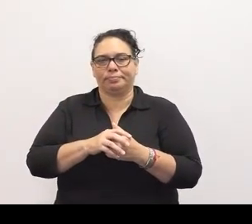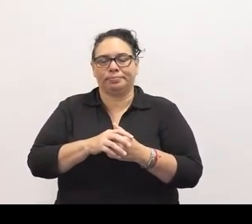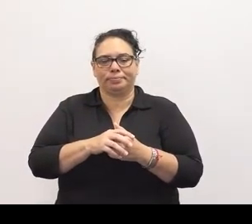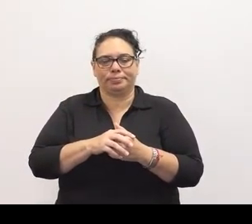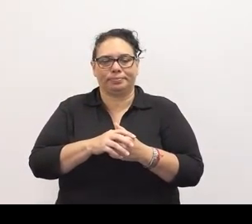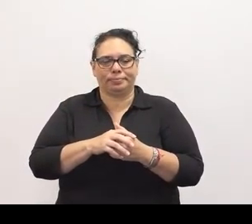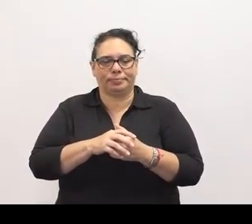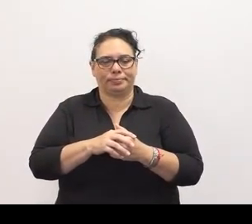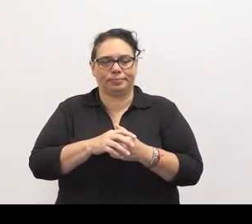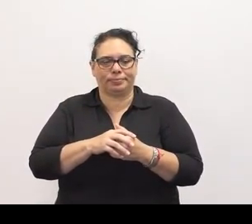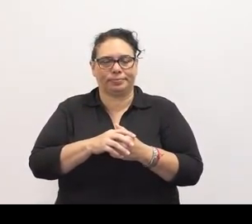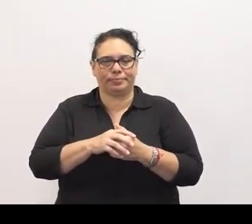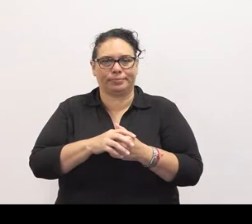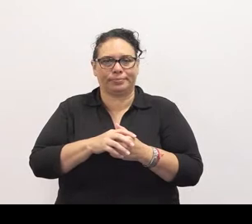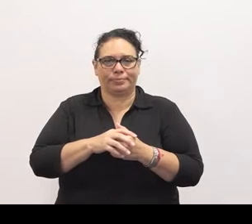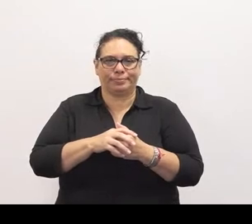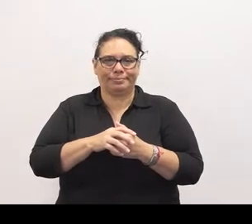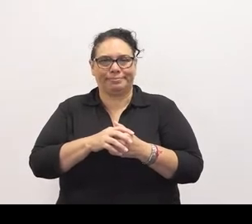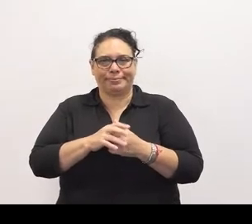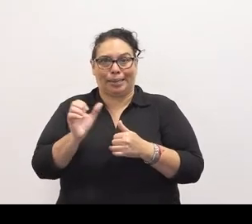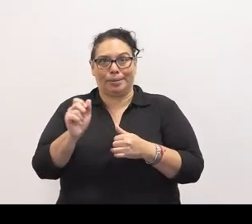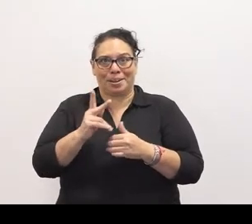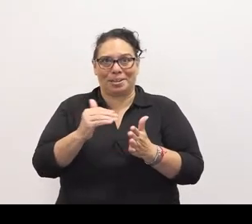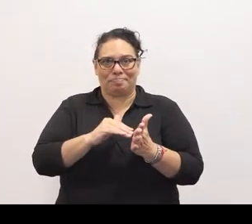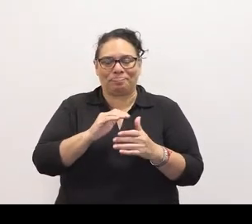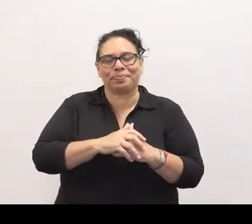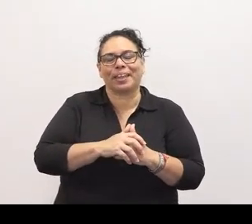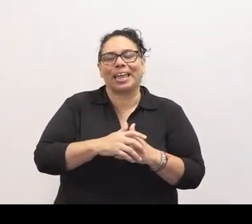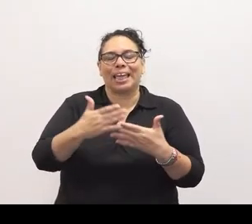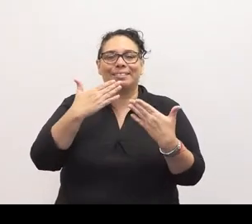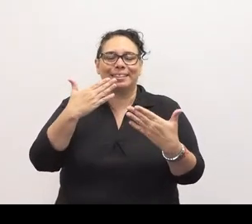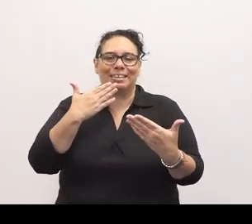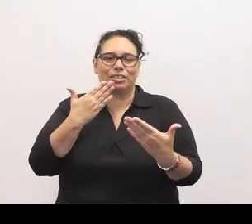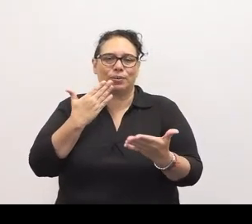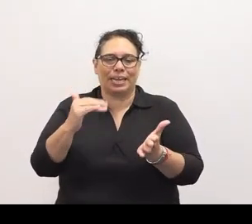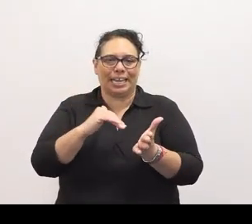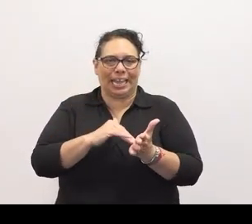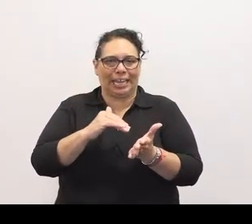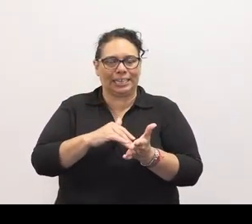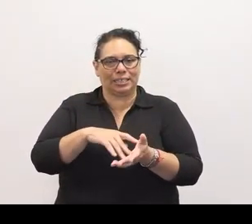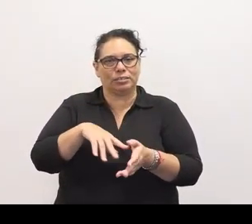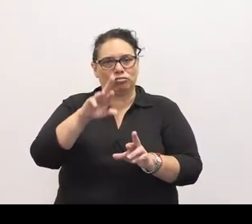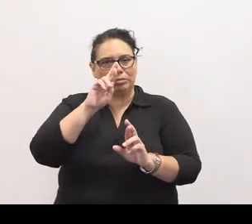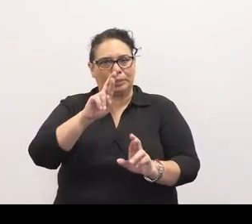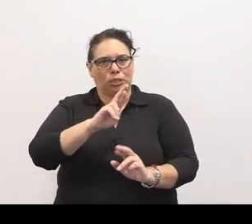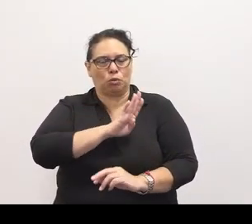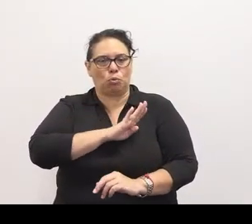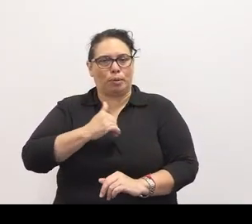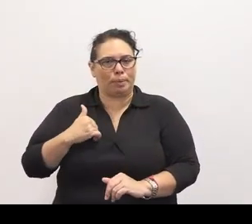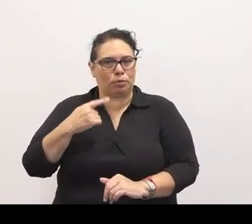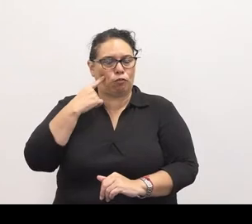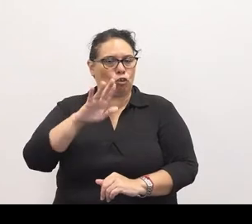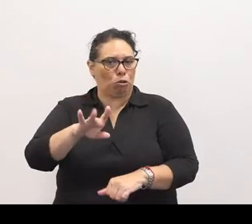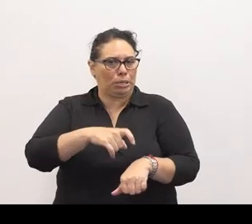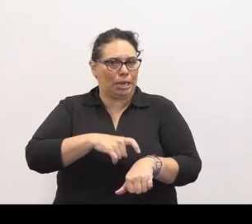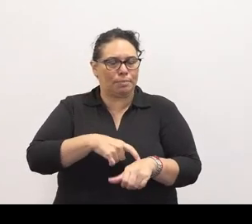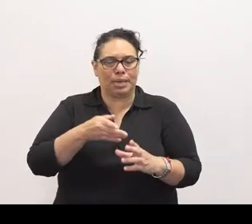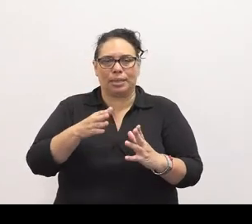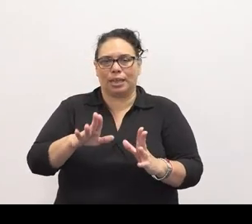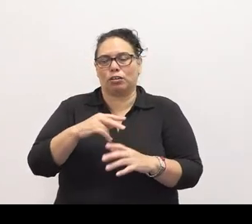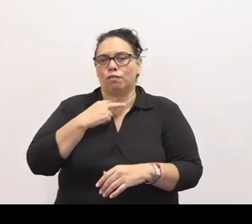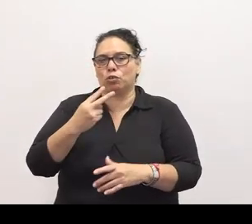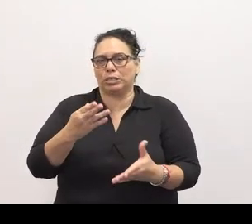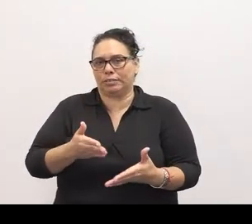Hello again, board members. Thank you again, respective board members, for your time and for allowing us to voice